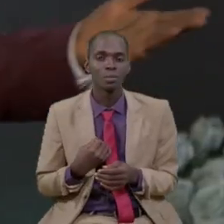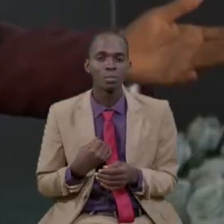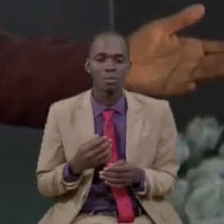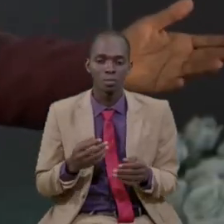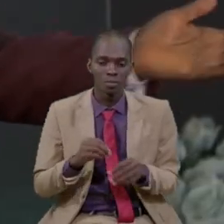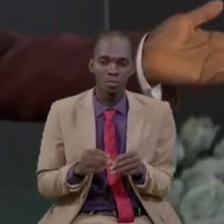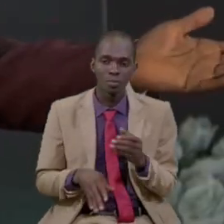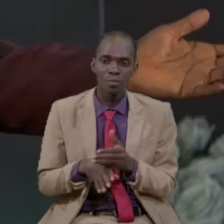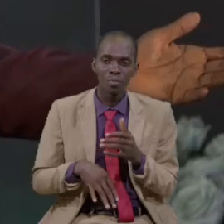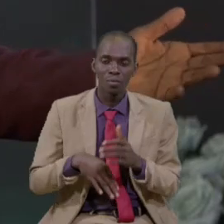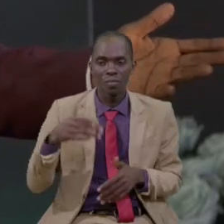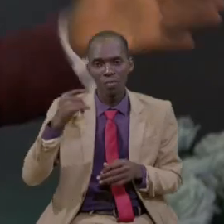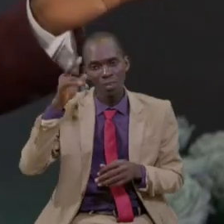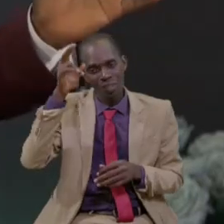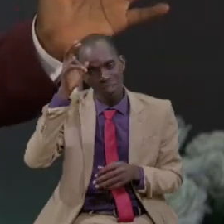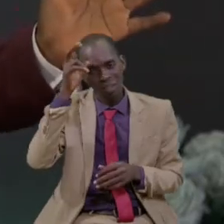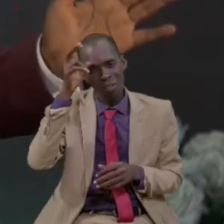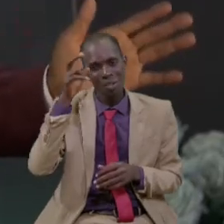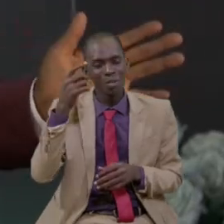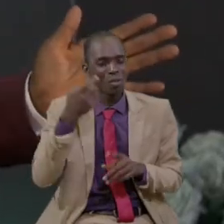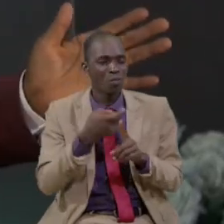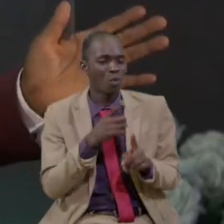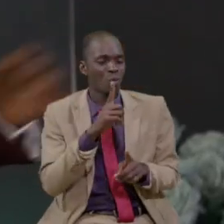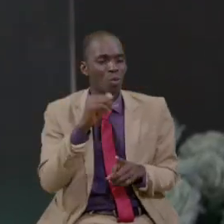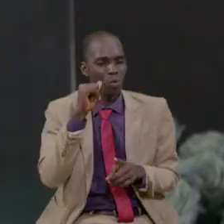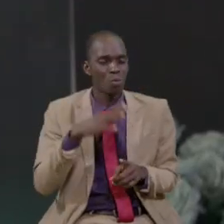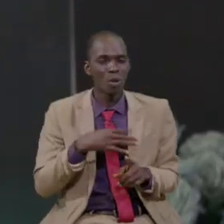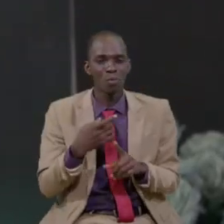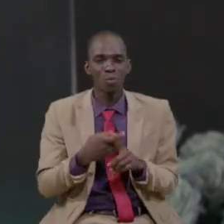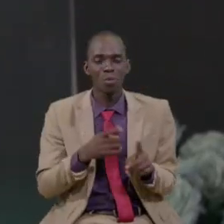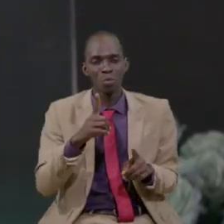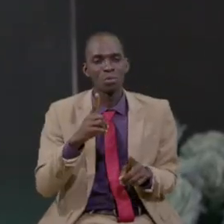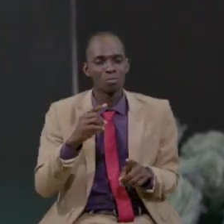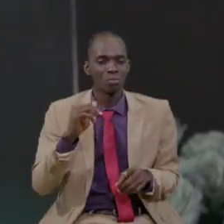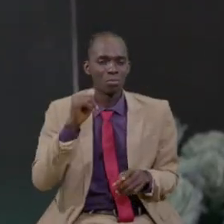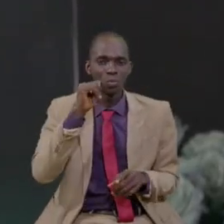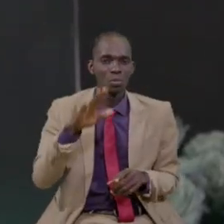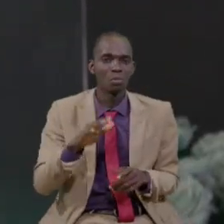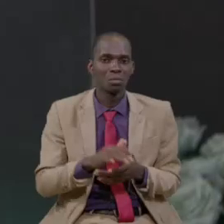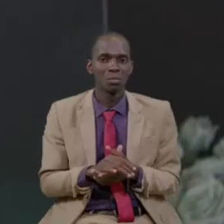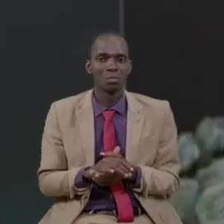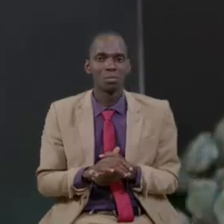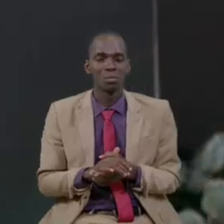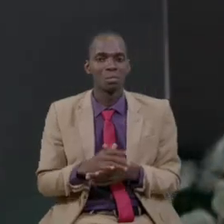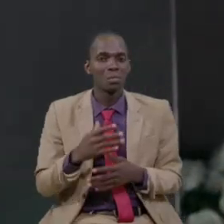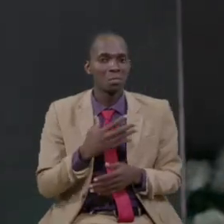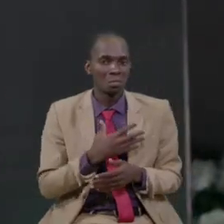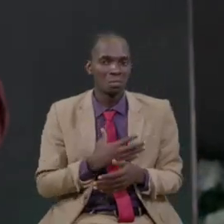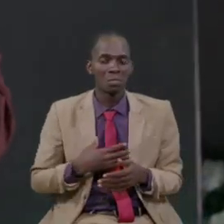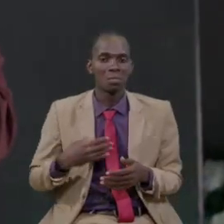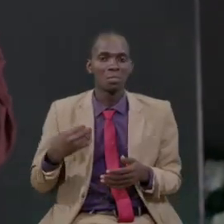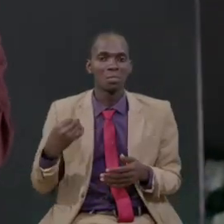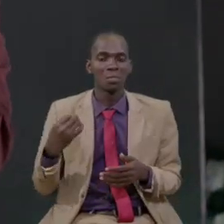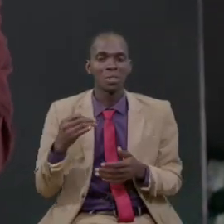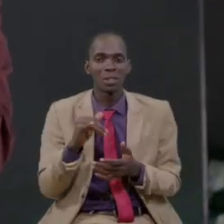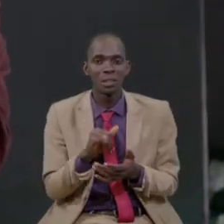one woman, one madam, one lady. And then a greater demon comes on the